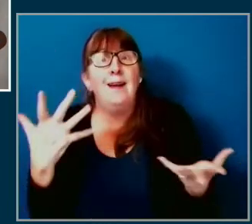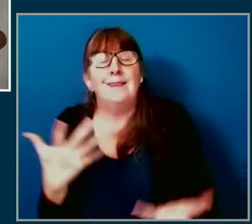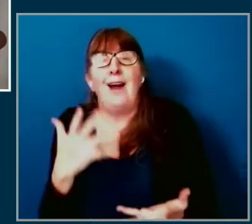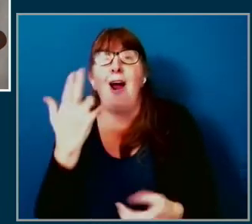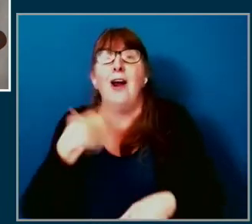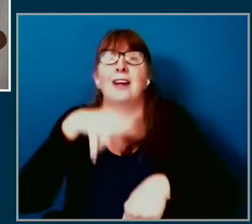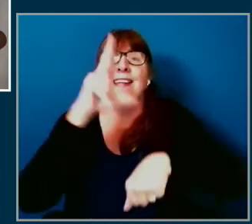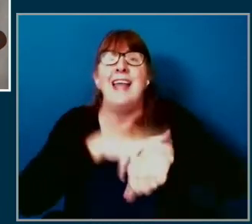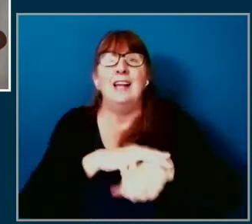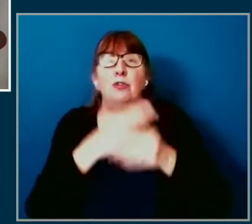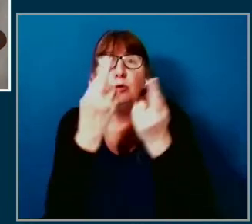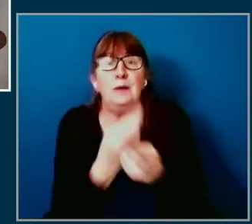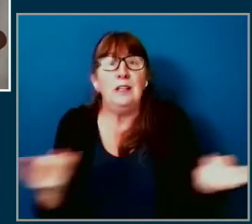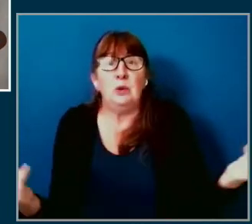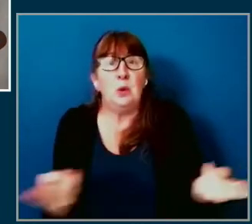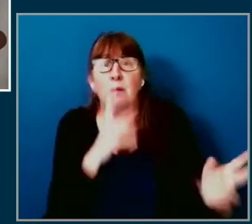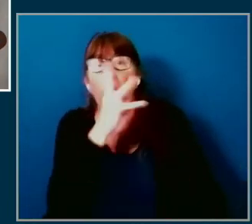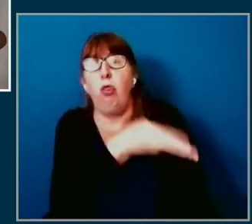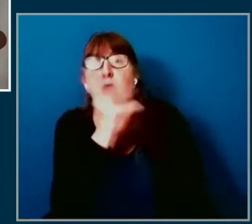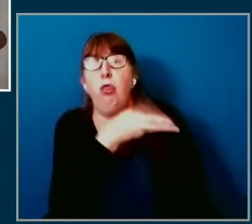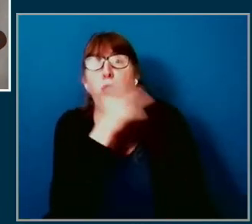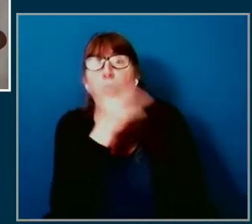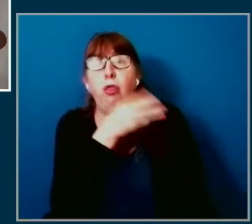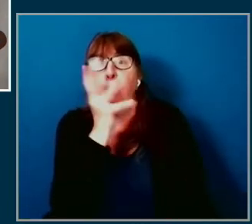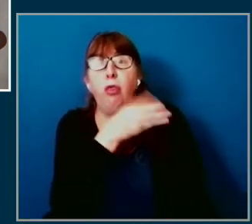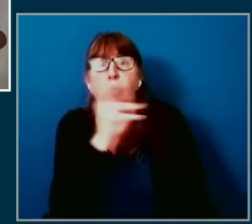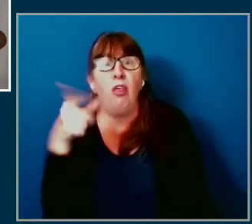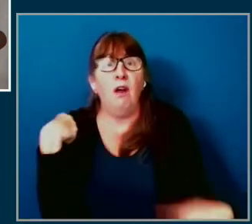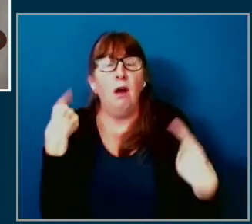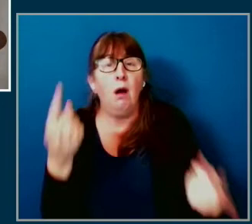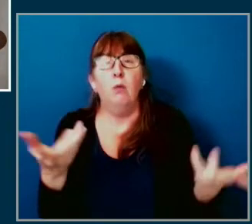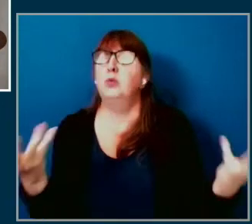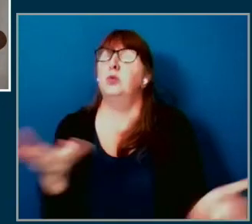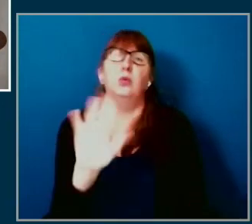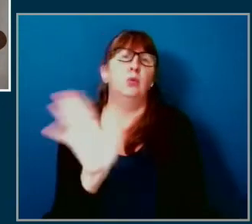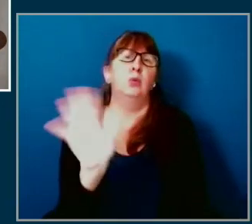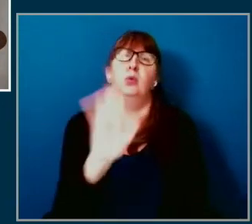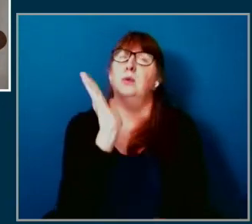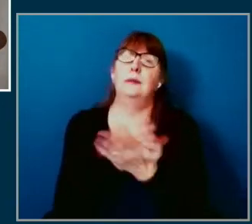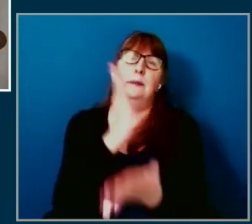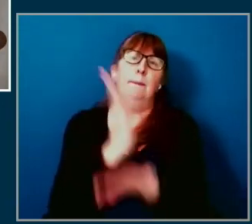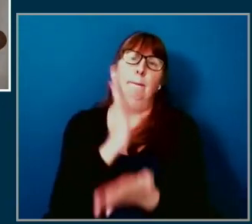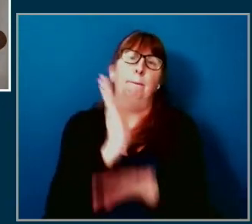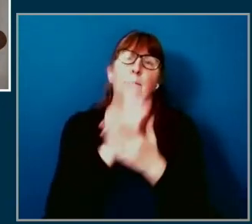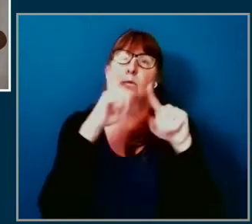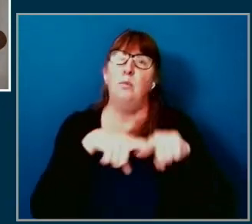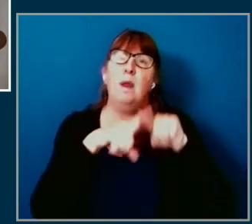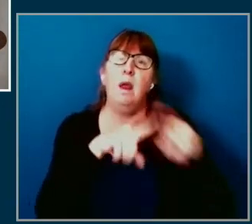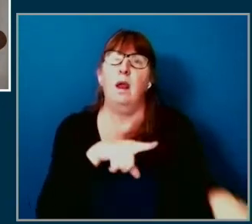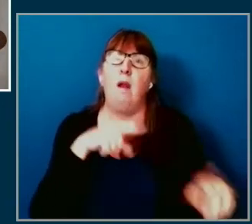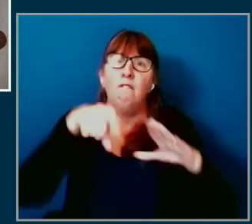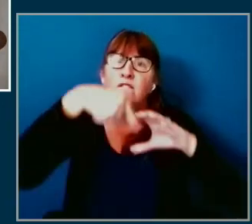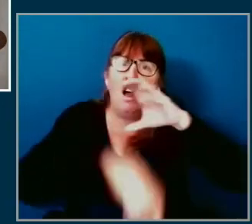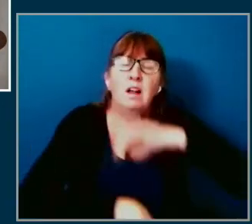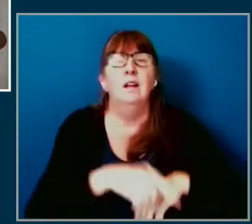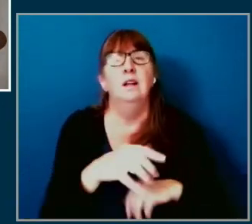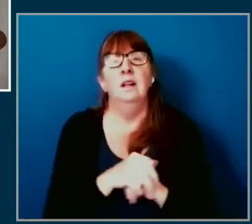too long. That is why I support putting an end to our reliance on fossil fuels and making our community safer and more